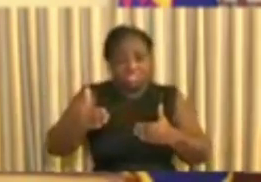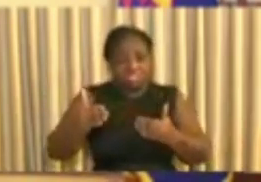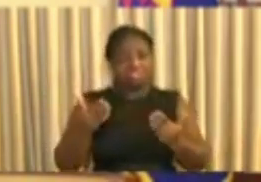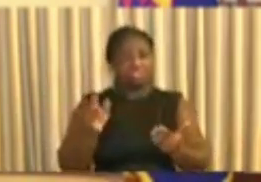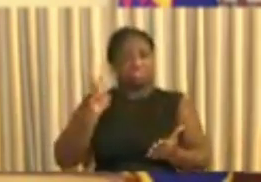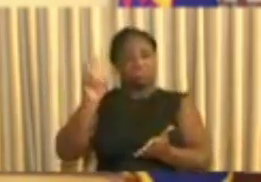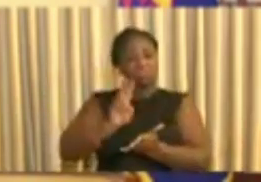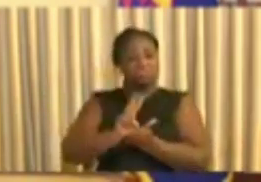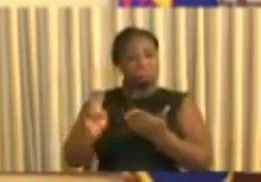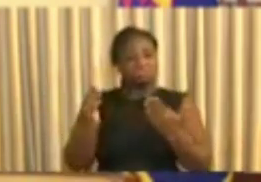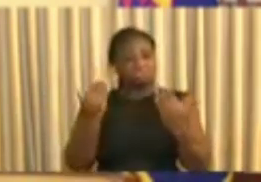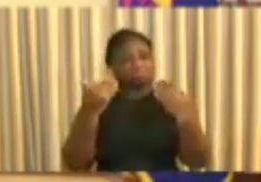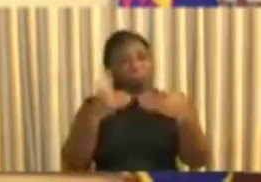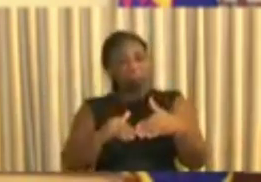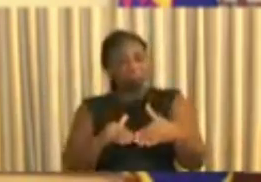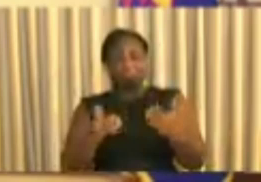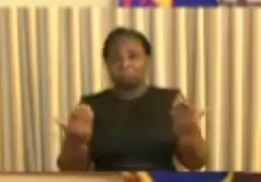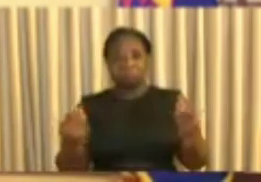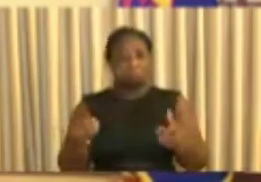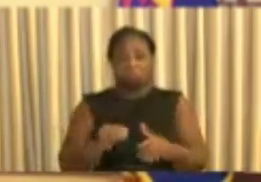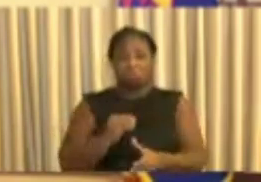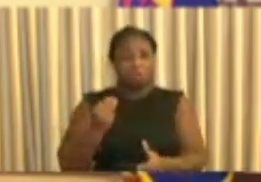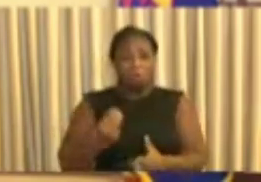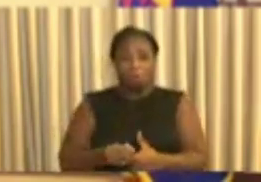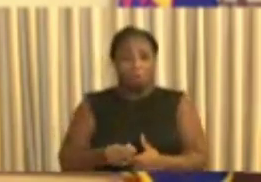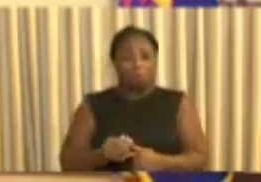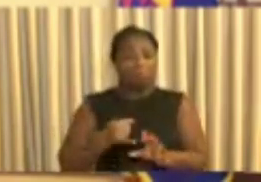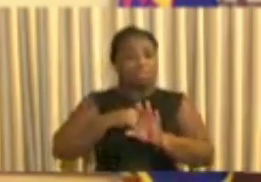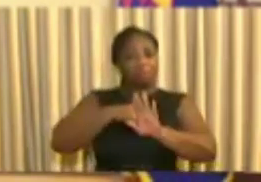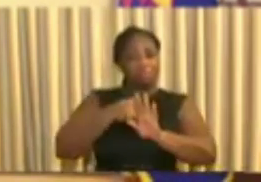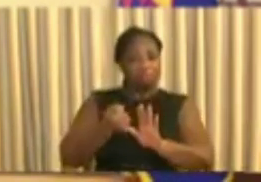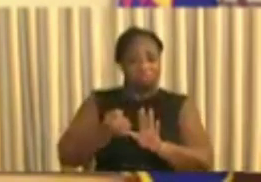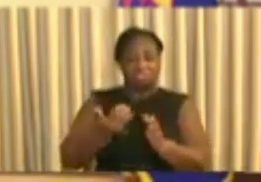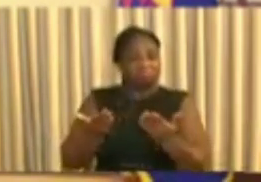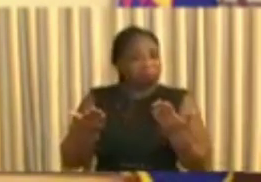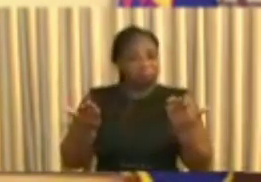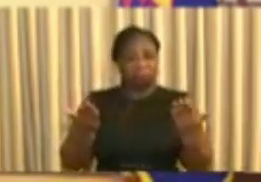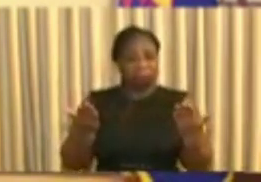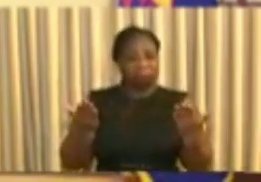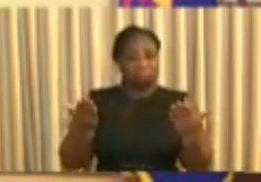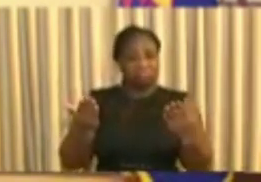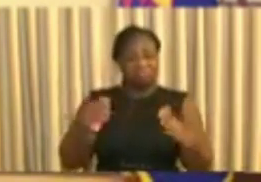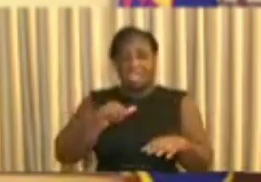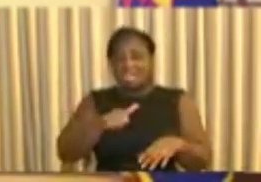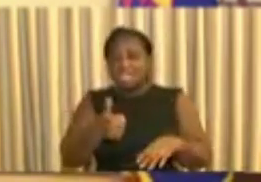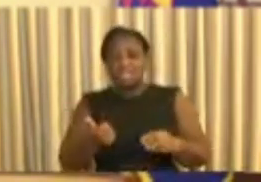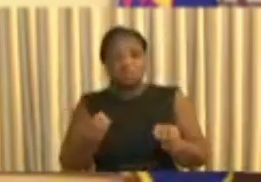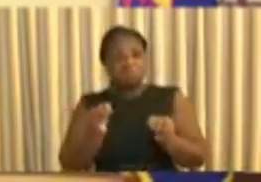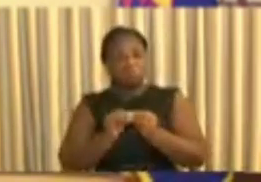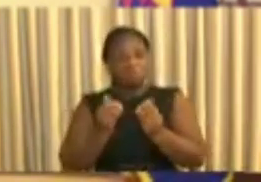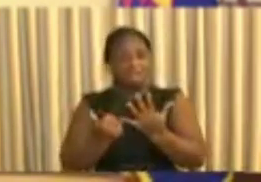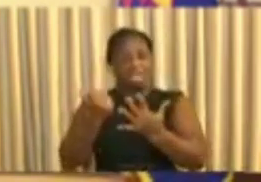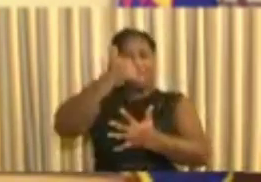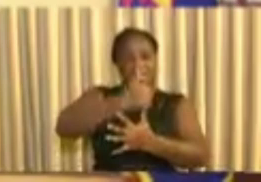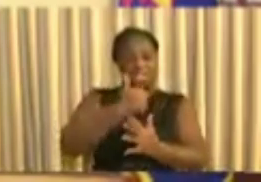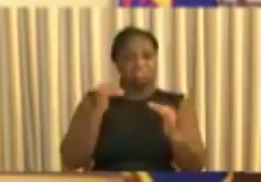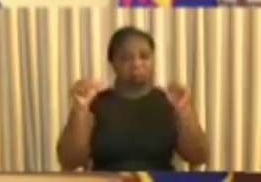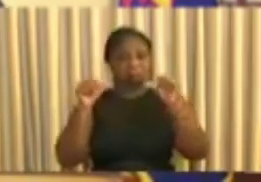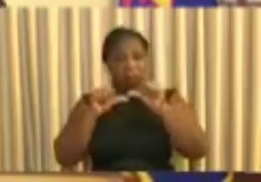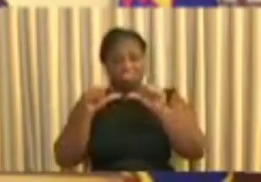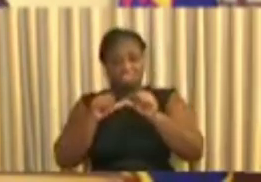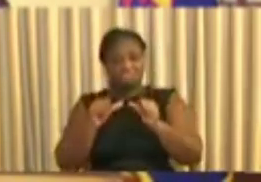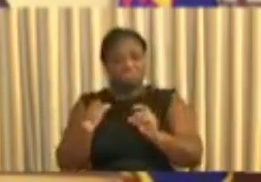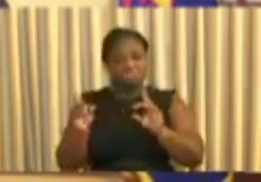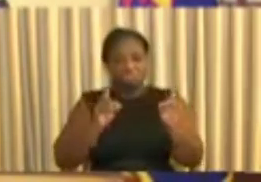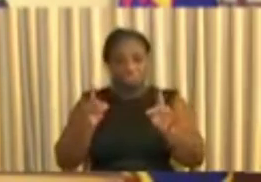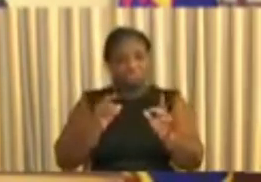the two-week restriction on movement and the implementation or otherwise of any more enhanced measures to deal with